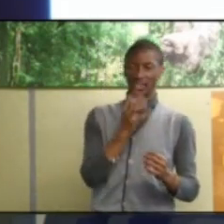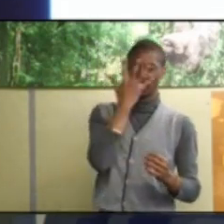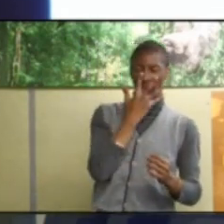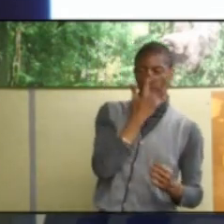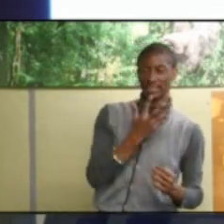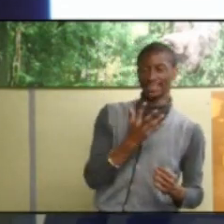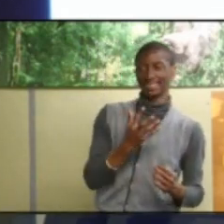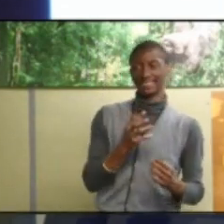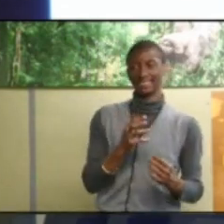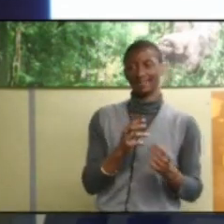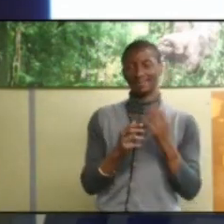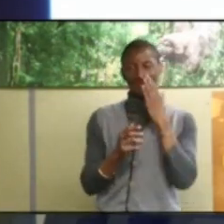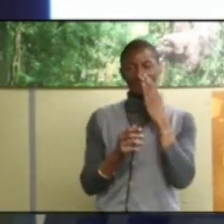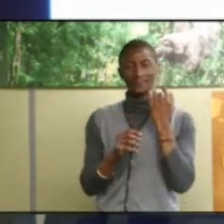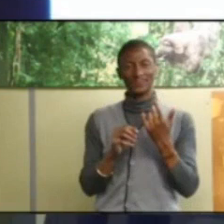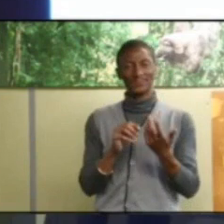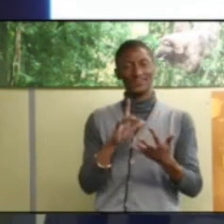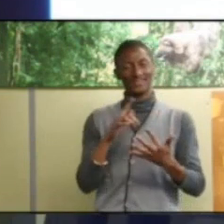the